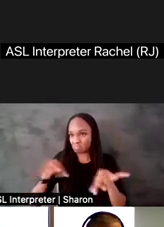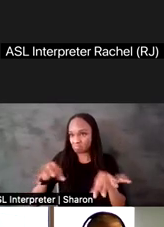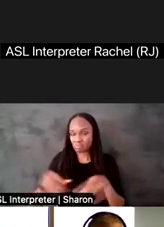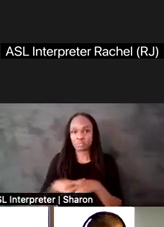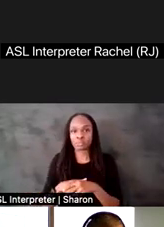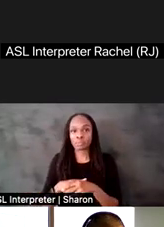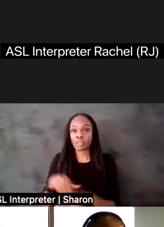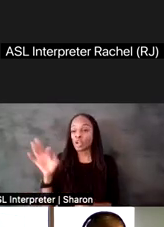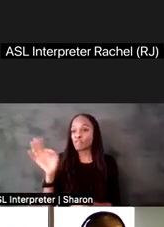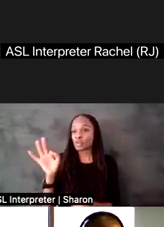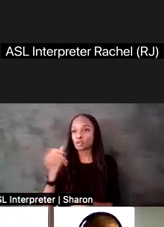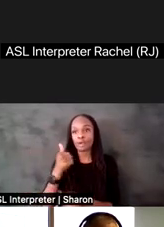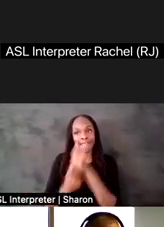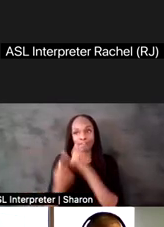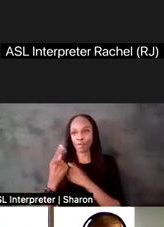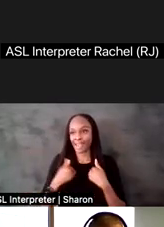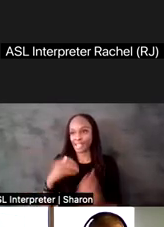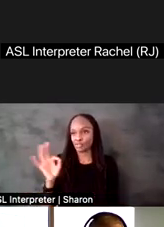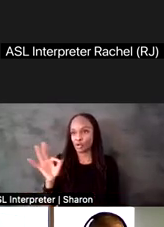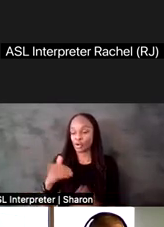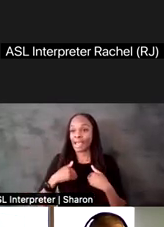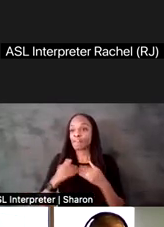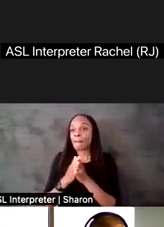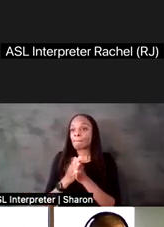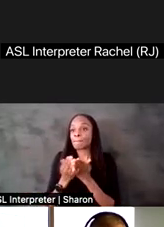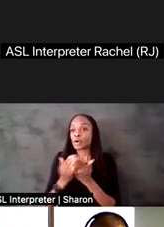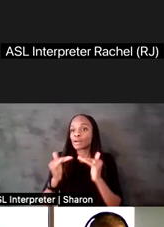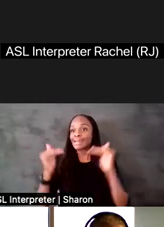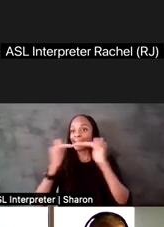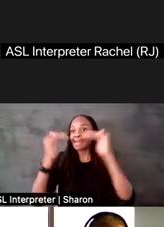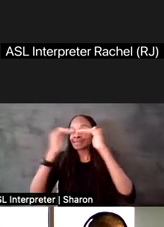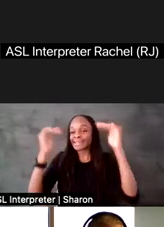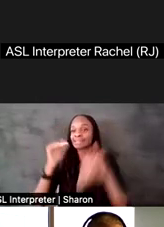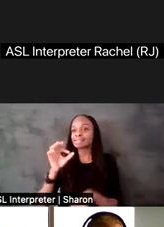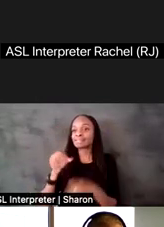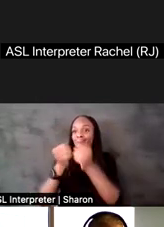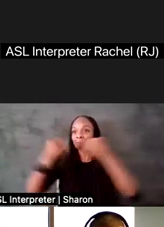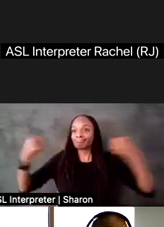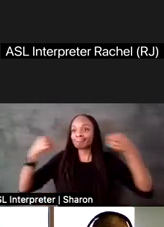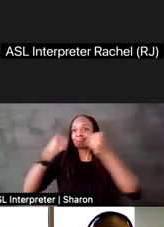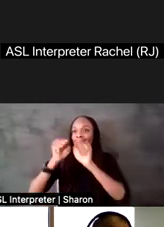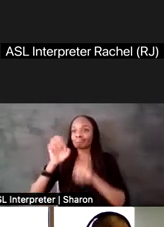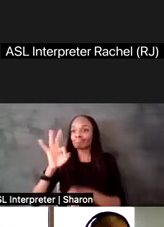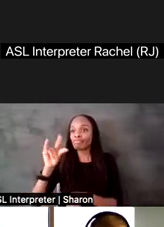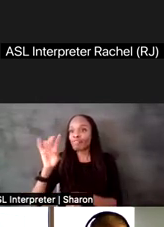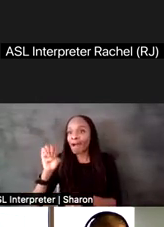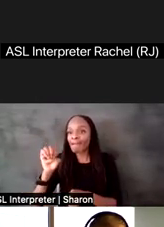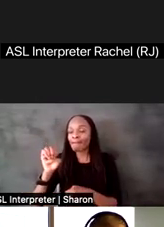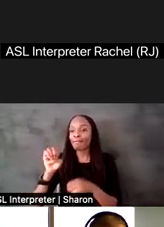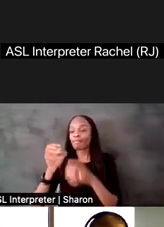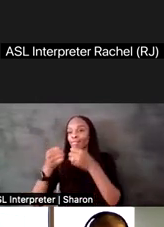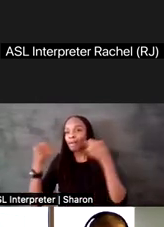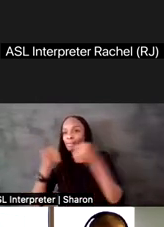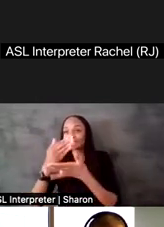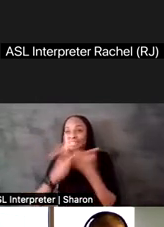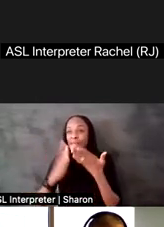Furniture, everyone's got furniture. We've got bookcases, file cabinets, some of are high. There are things